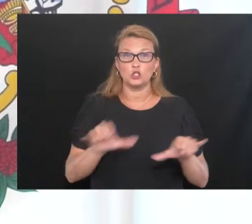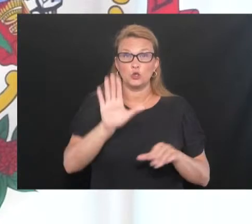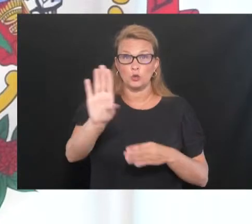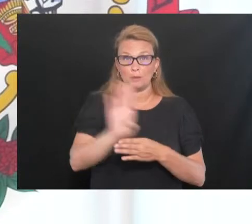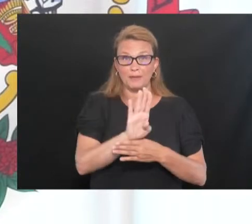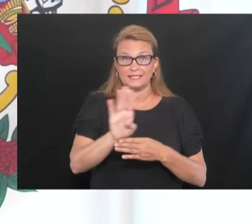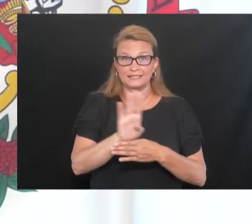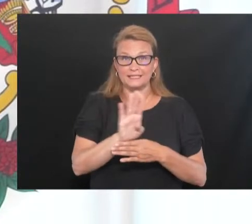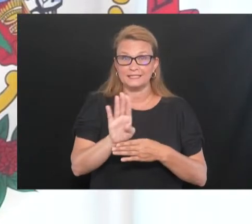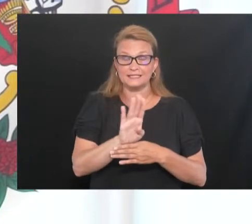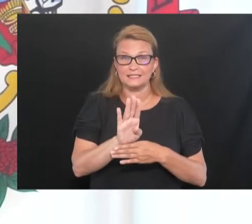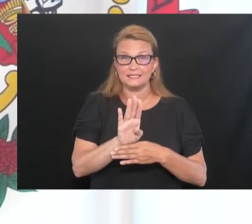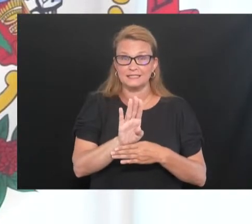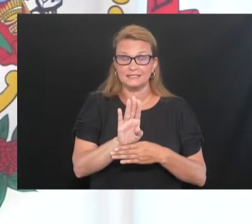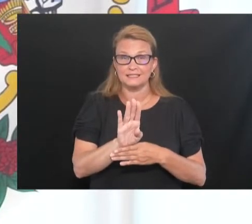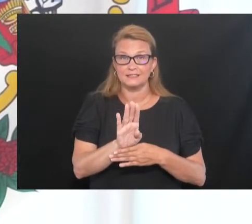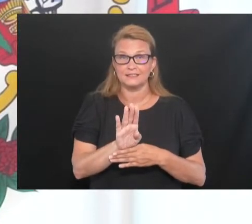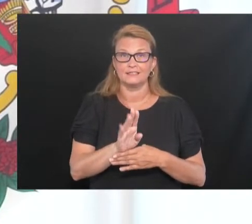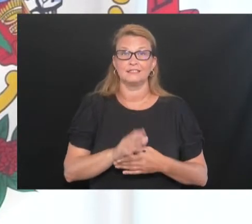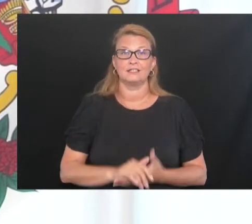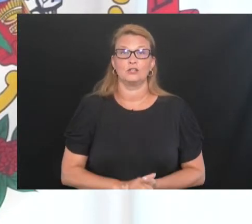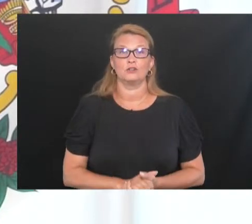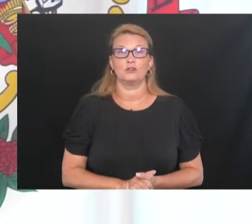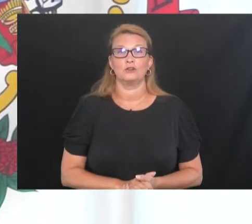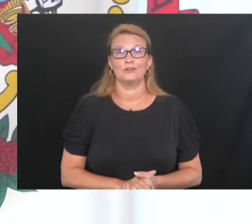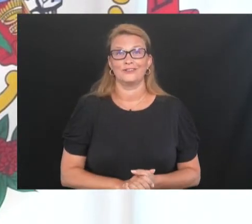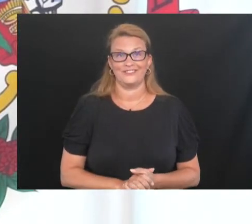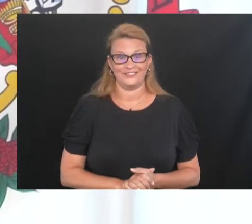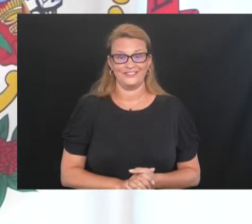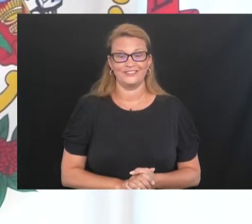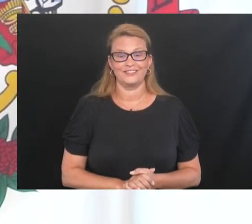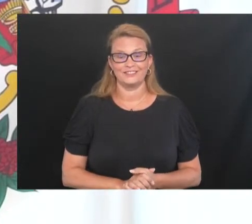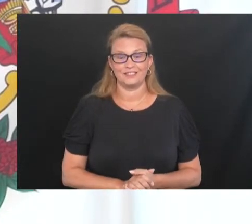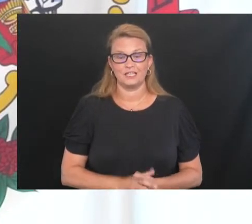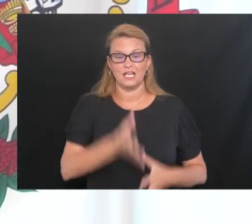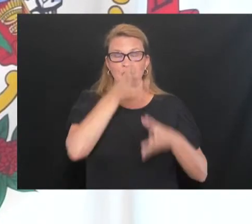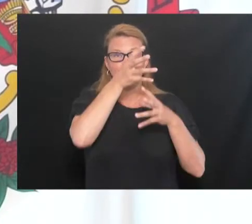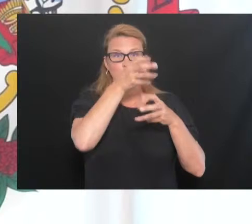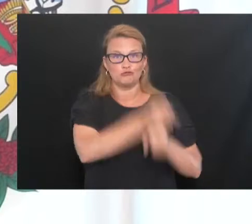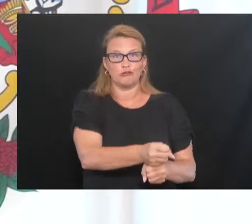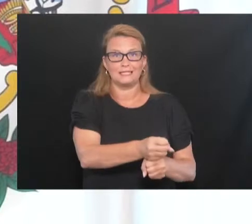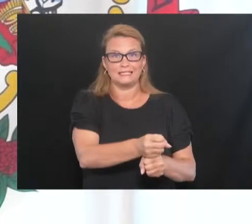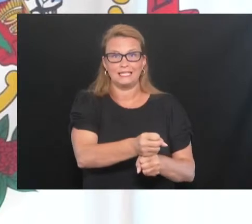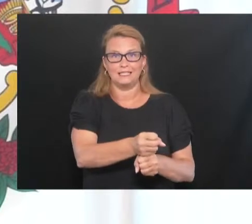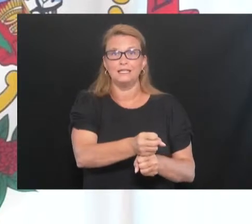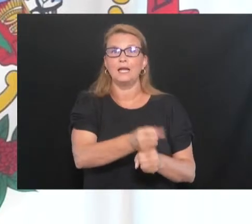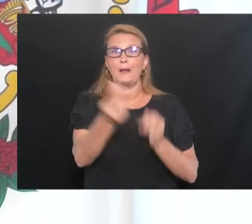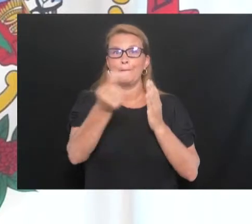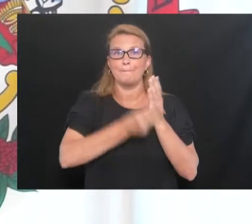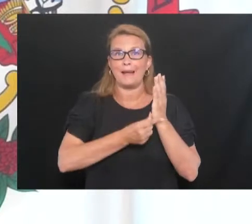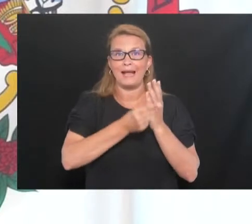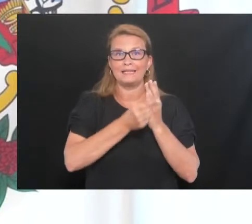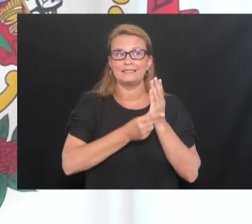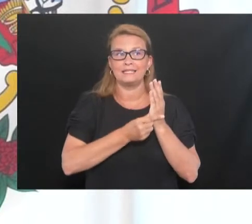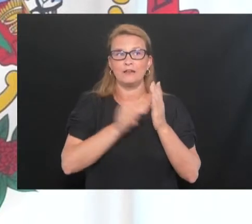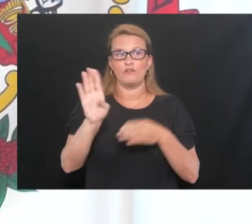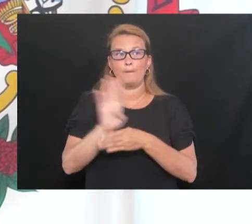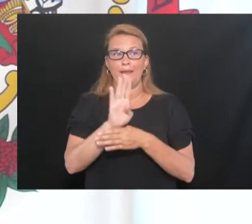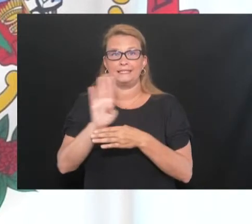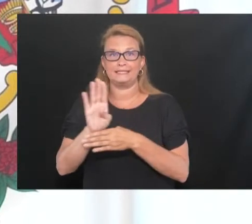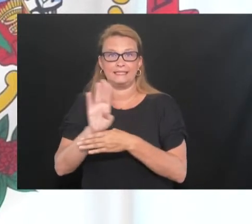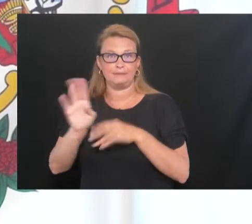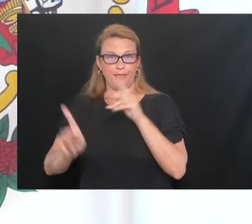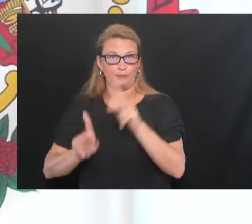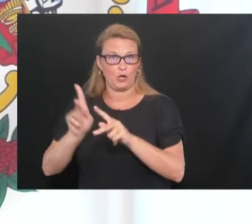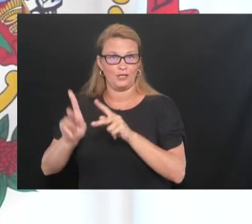business climate and best place to do your business. And it is a trusted magazine, you know, by the industry. And so big